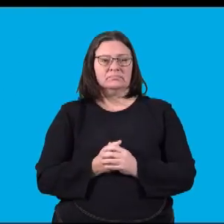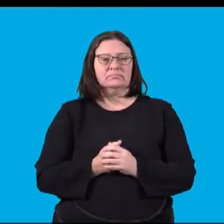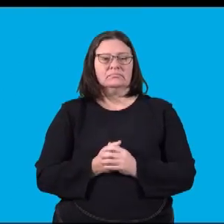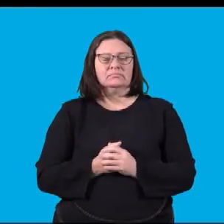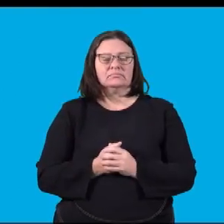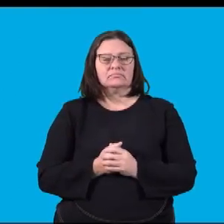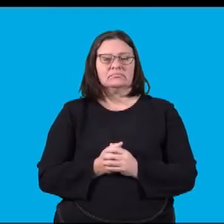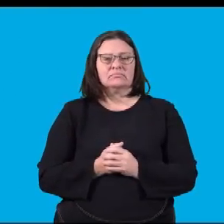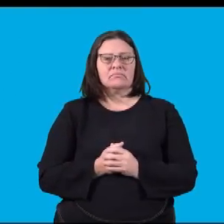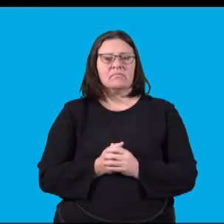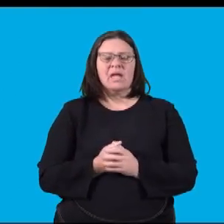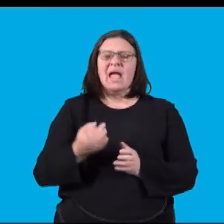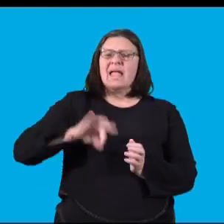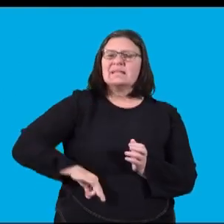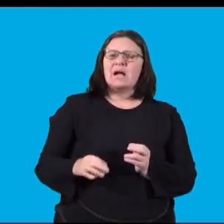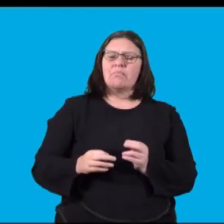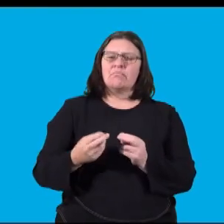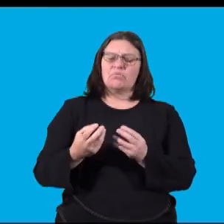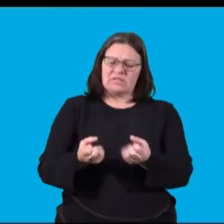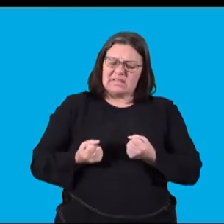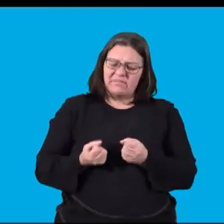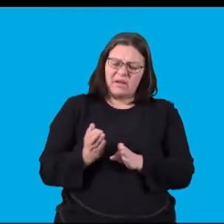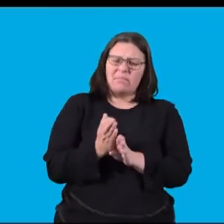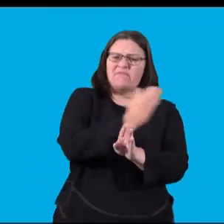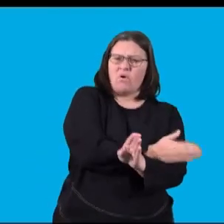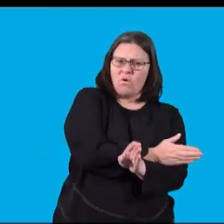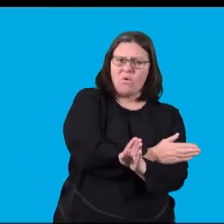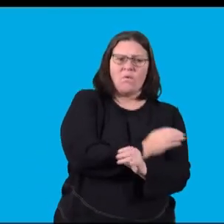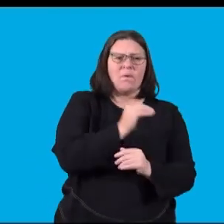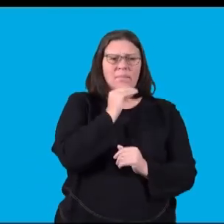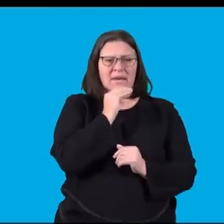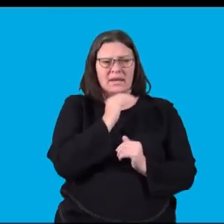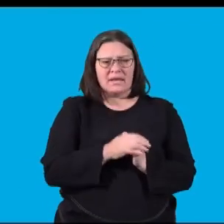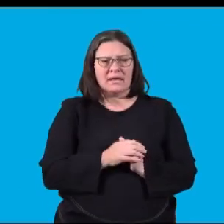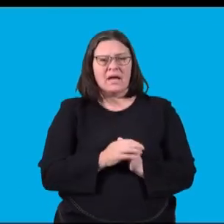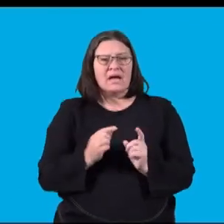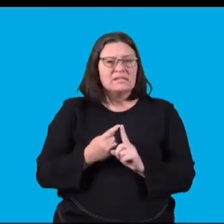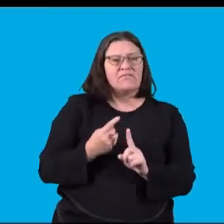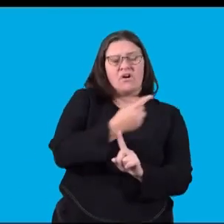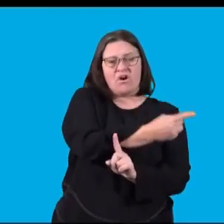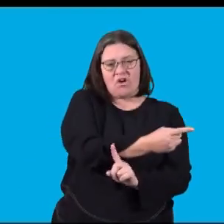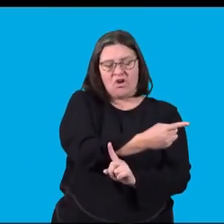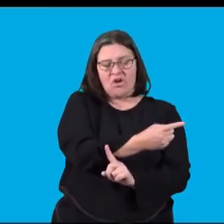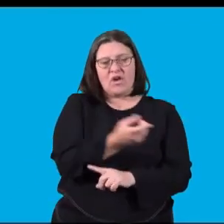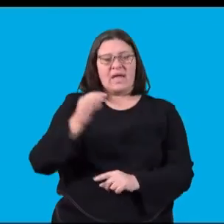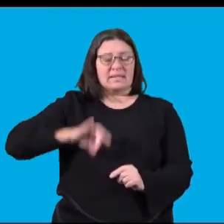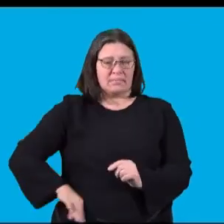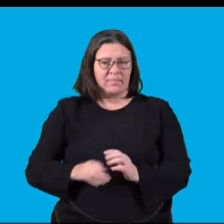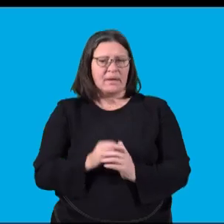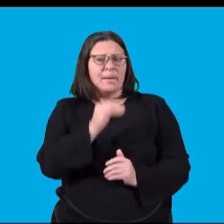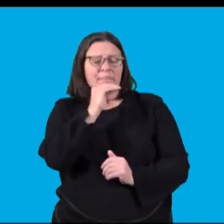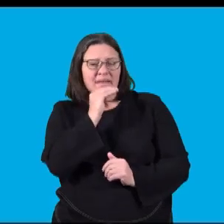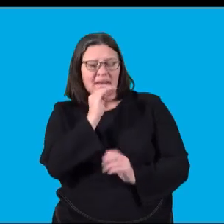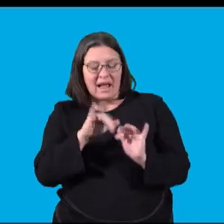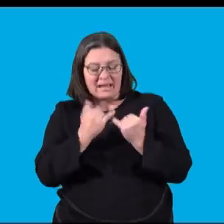is income received in advance? Also known as unearned income or deferred income. It refers to payments a